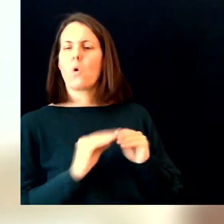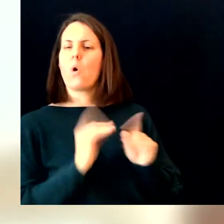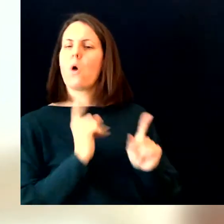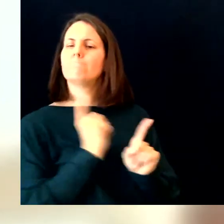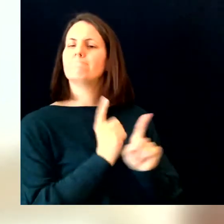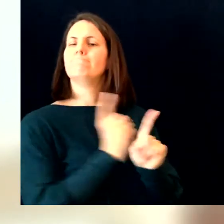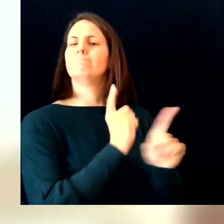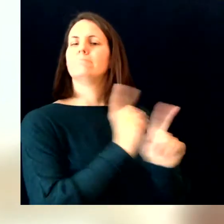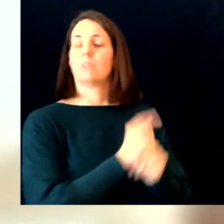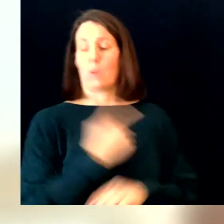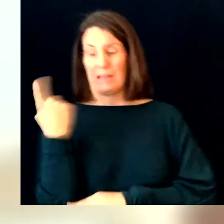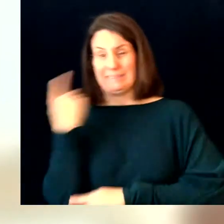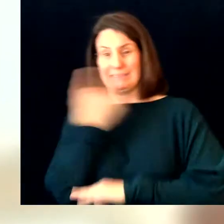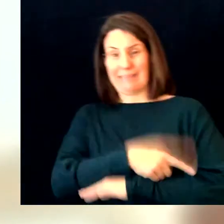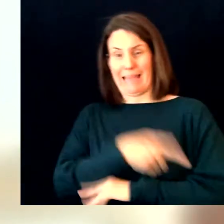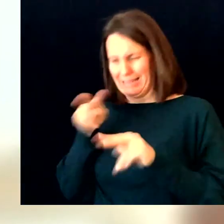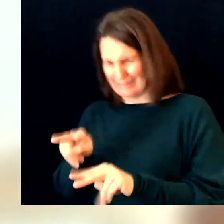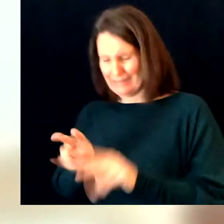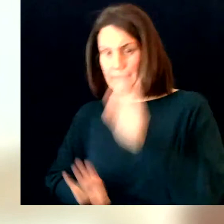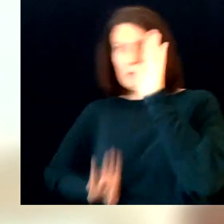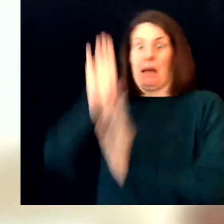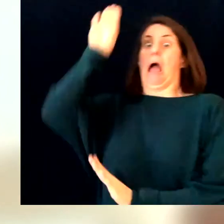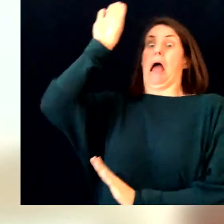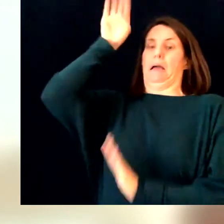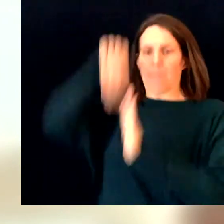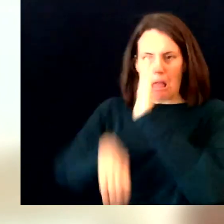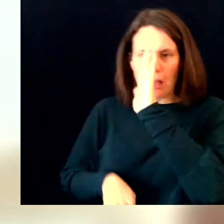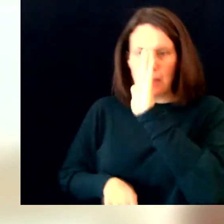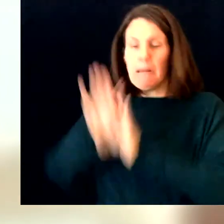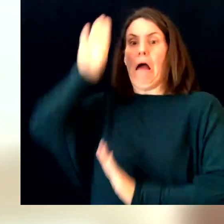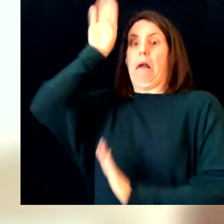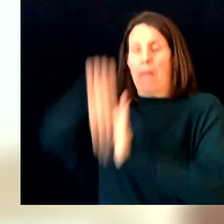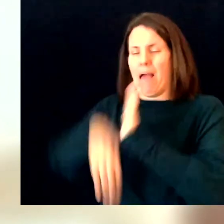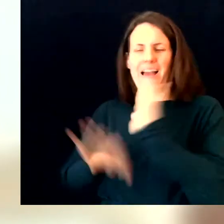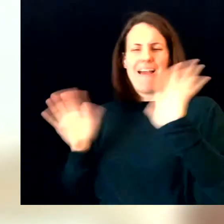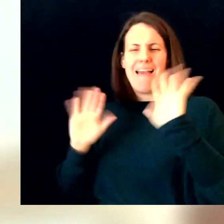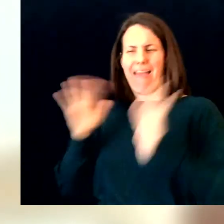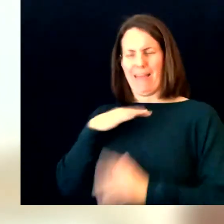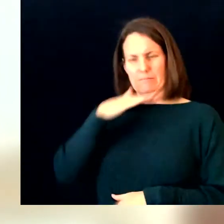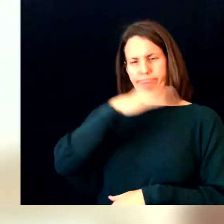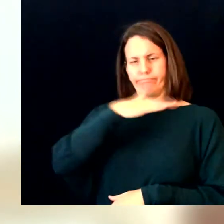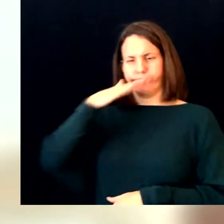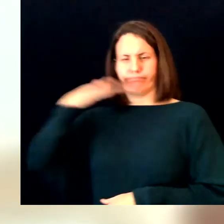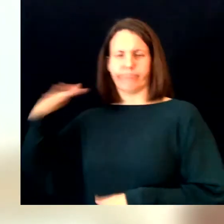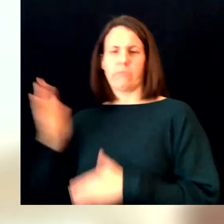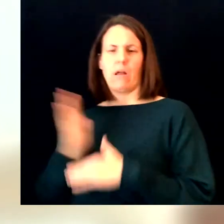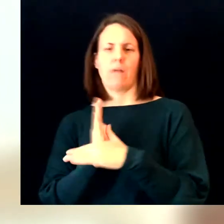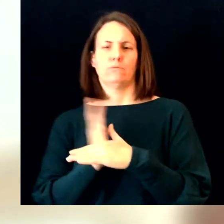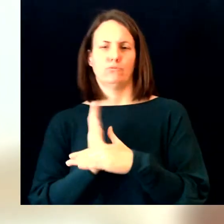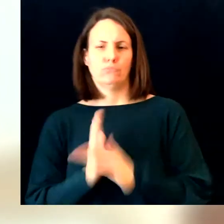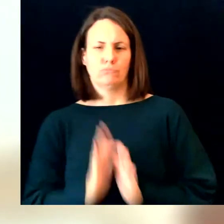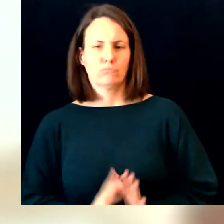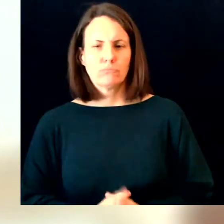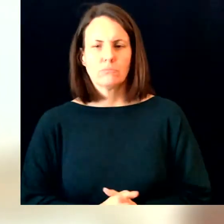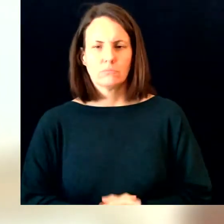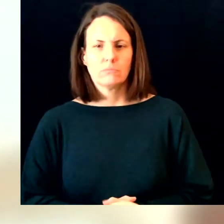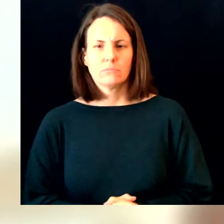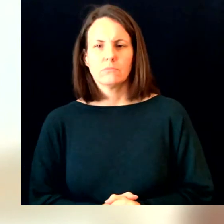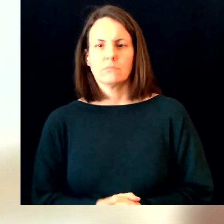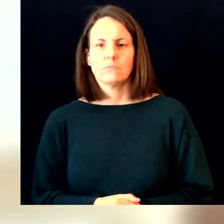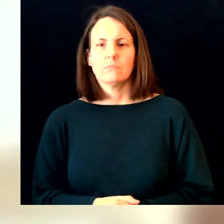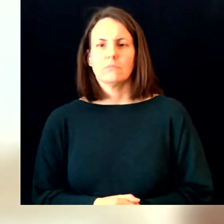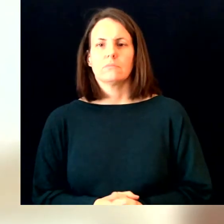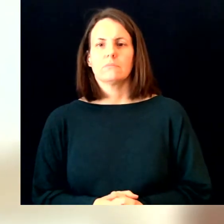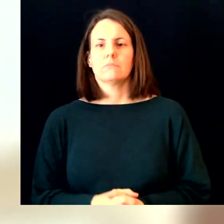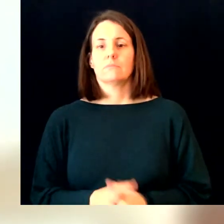fluctuation. And the take home from that is that, yes, it's been steeply increasing for the past several weeks. And as, like I